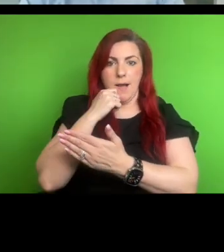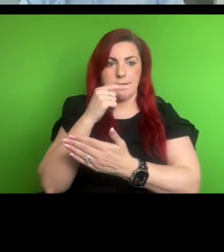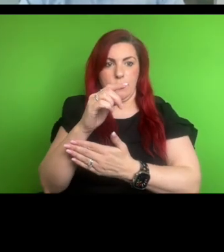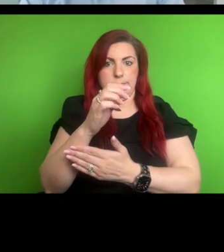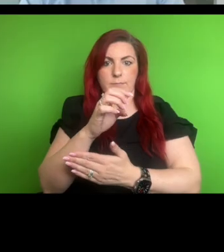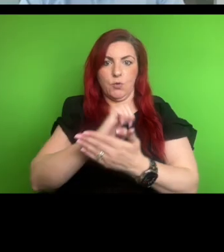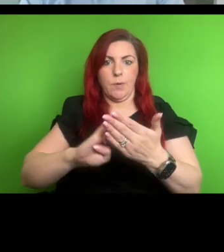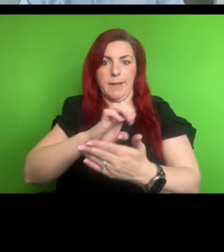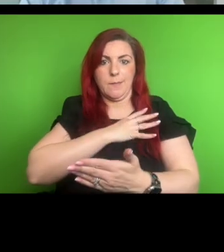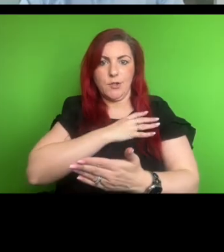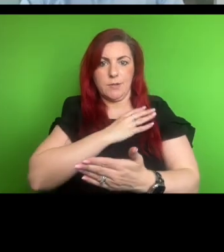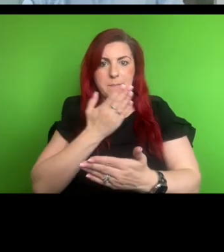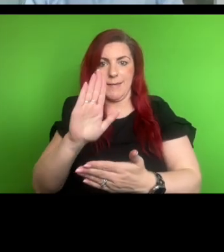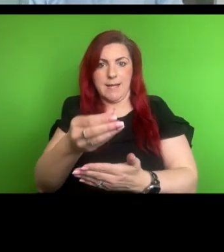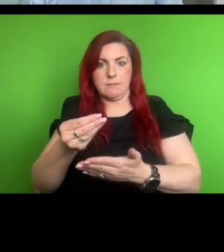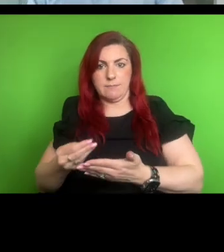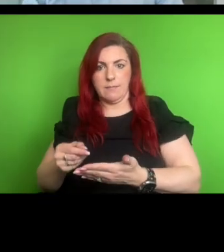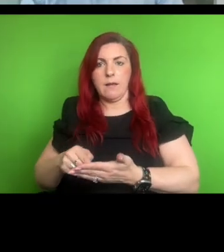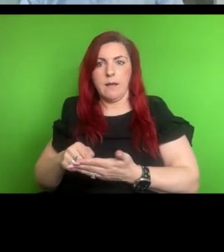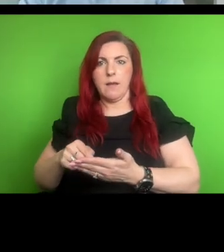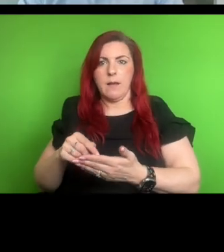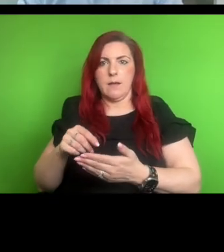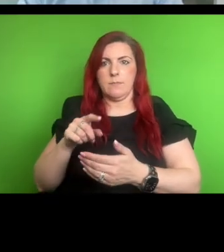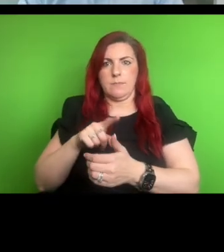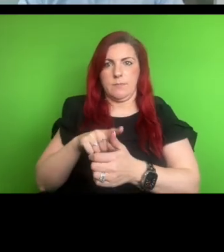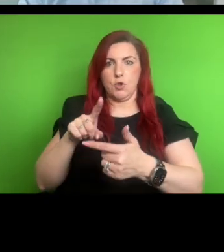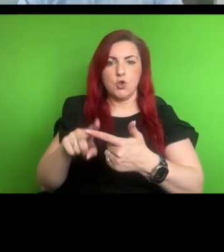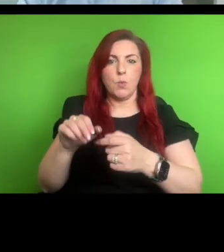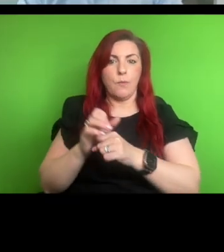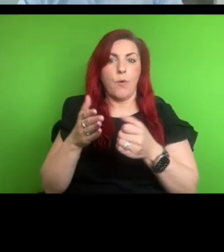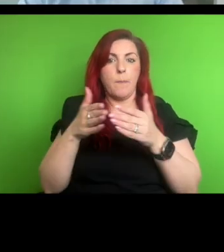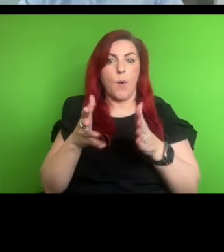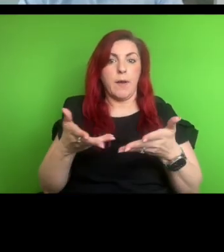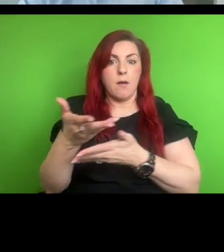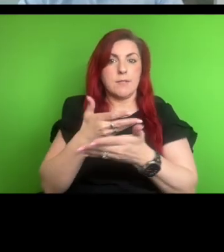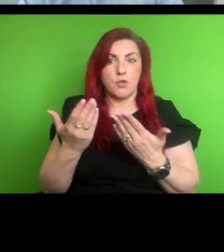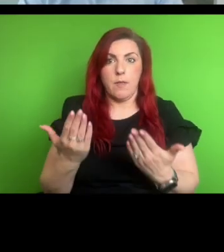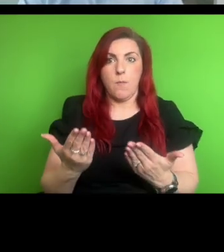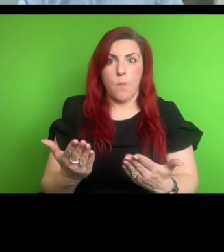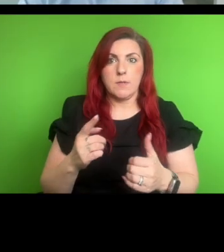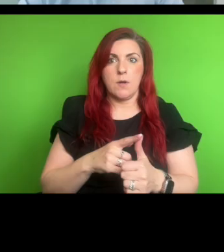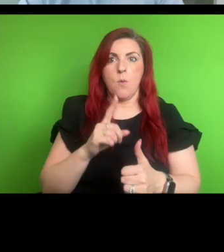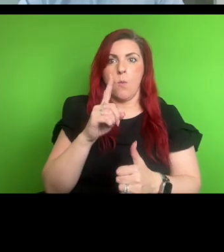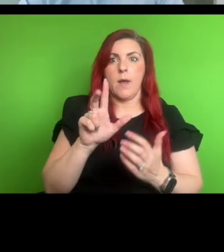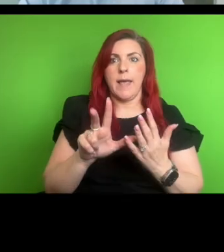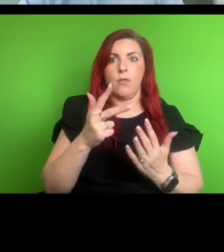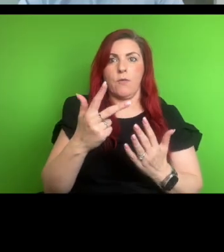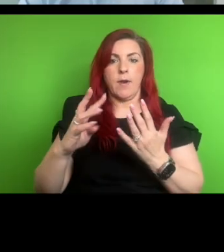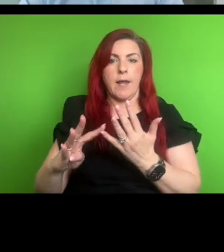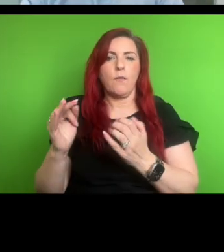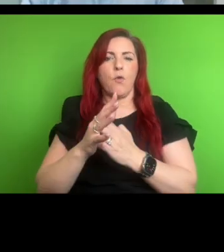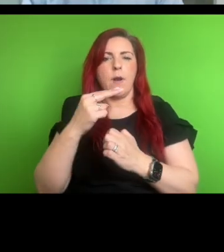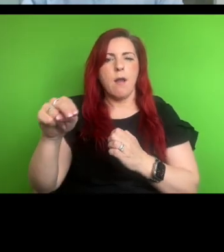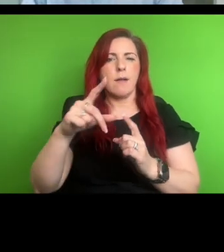two standards that we have for public consultation at the moment, 18339 for non-digital information and